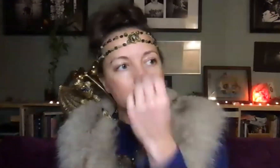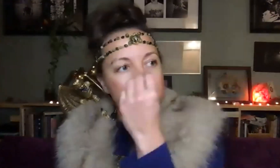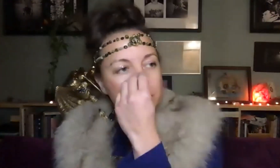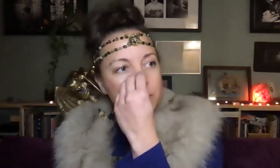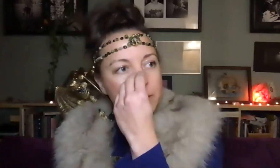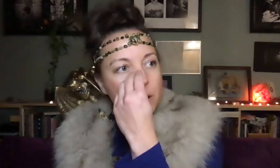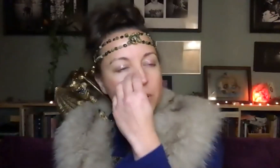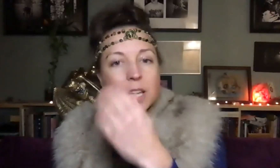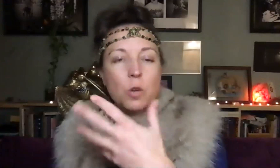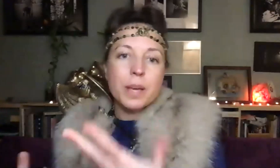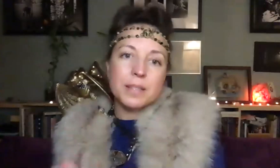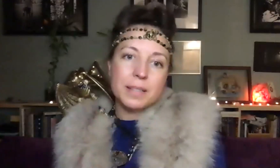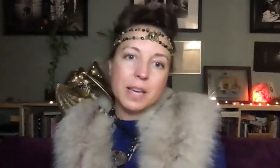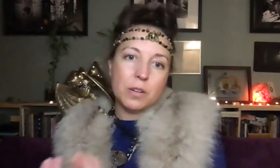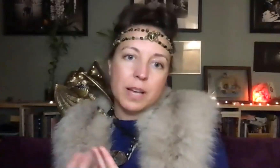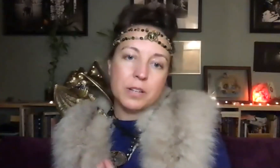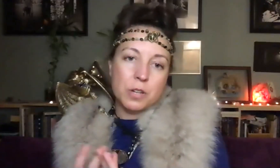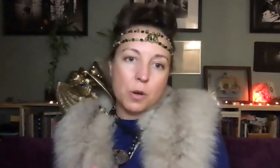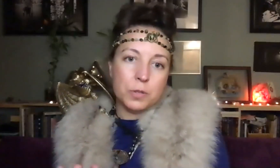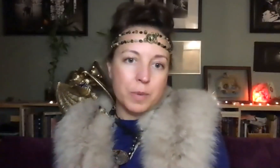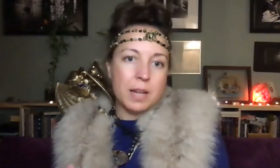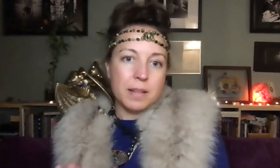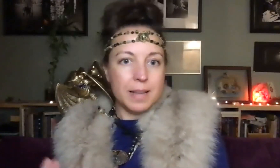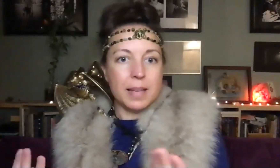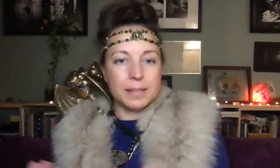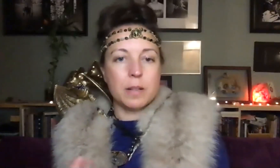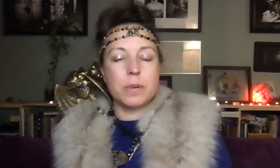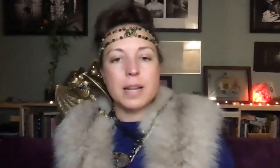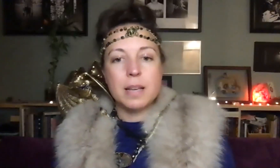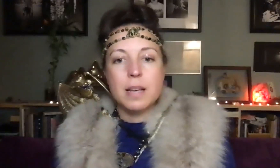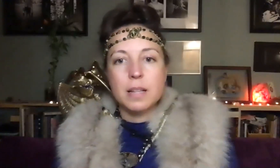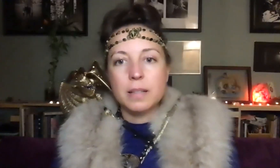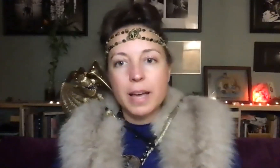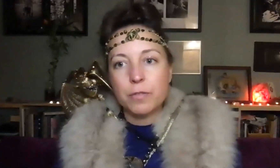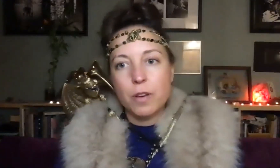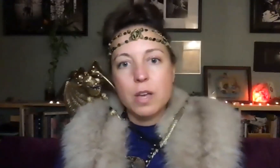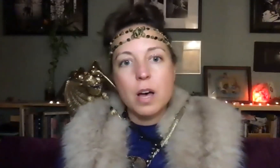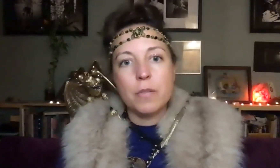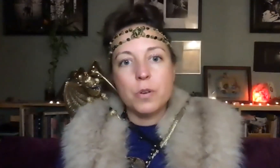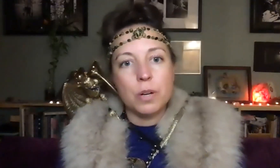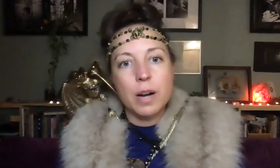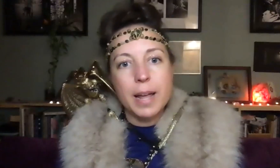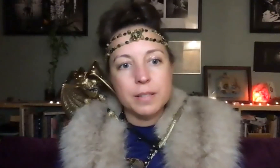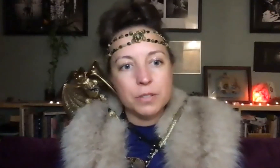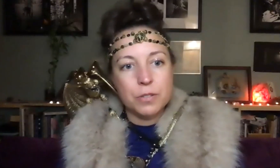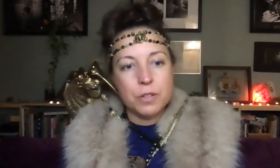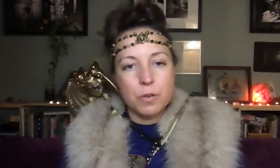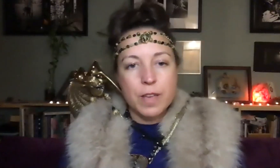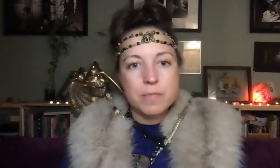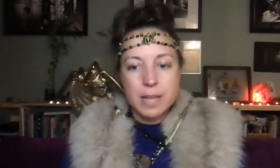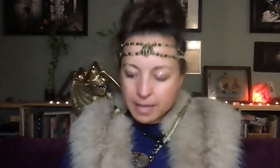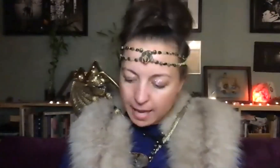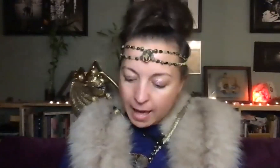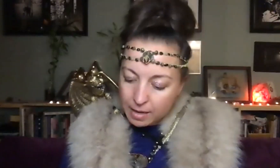other ceremony. Like, you basically take your lunch and you go spend the day celebrating the life of your ancestors and